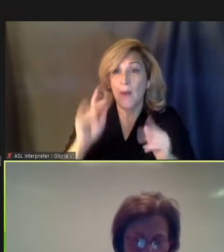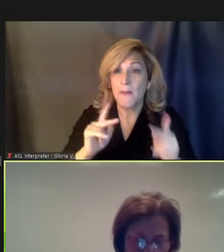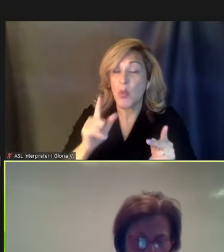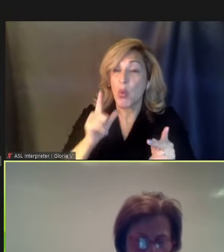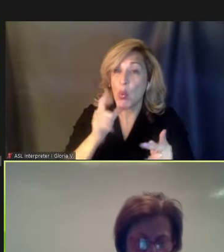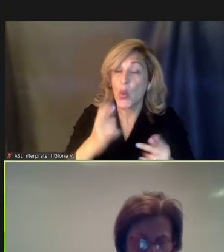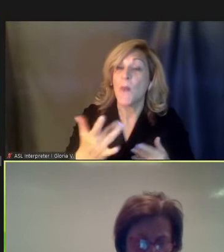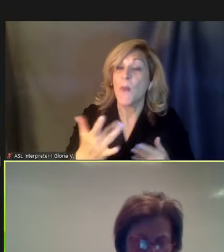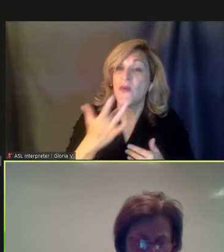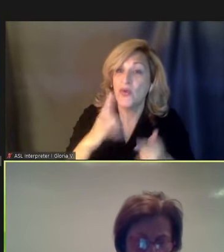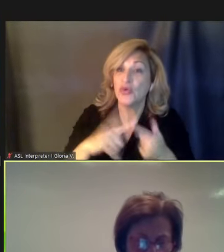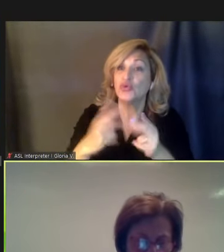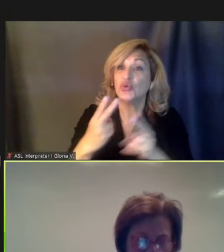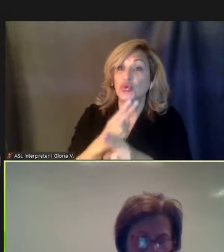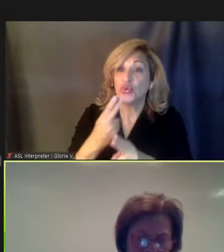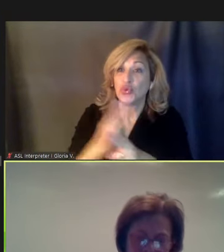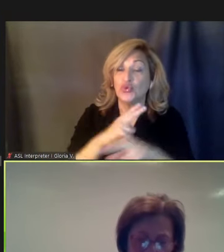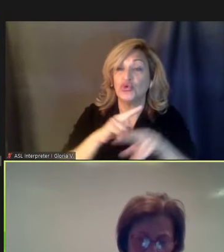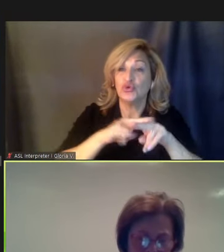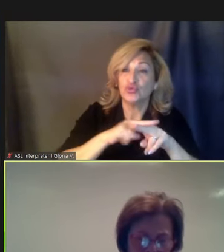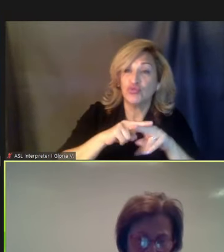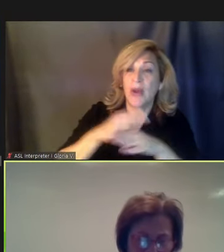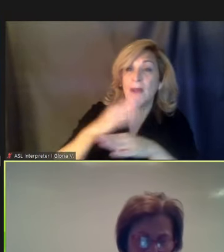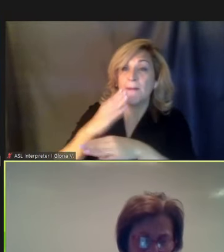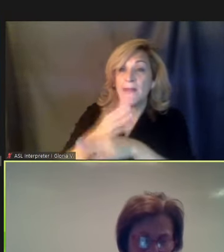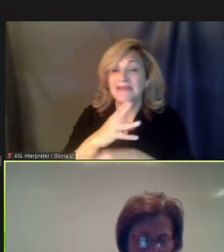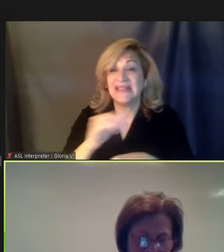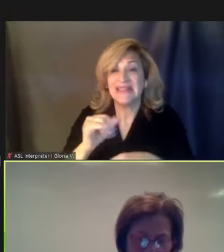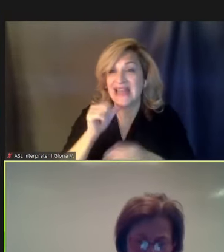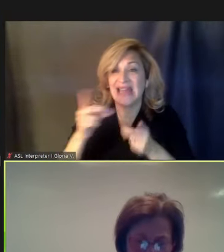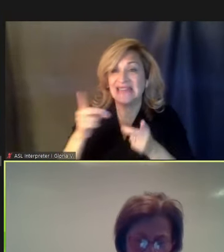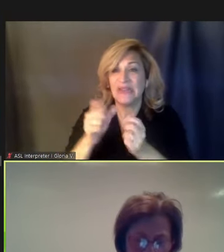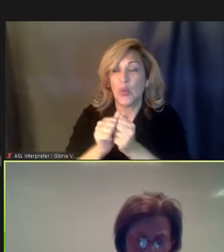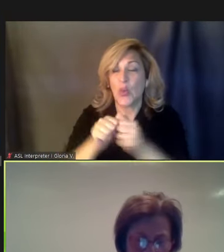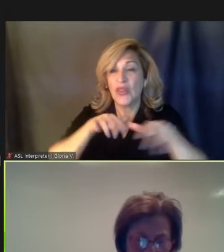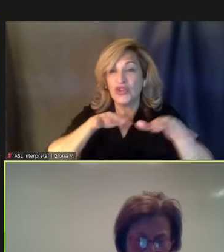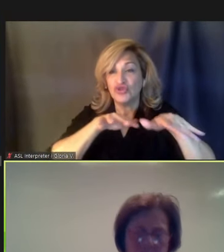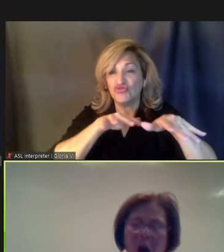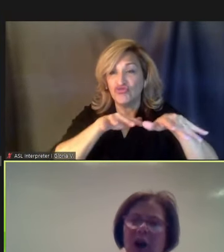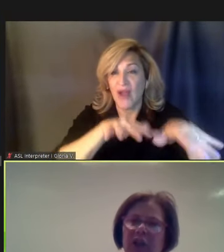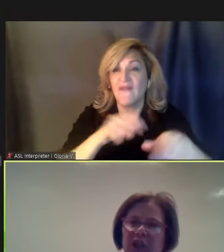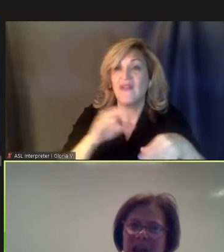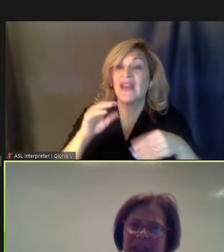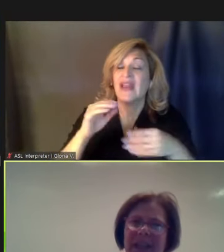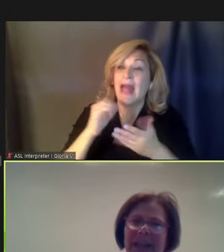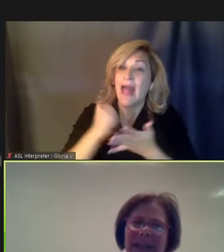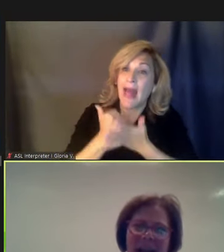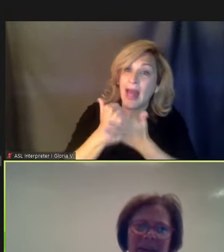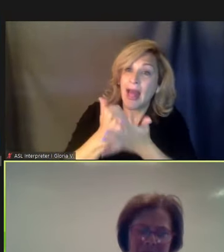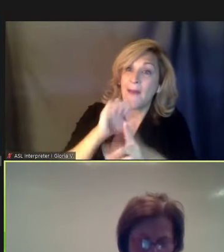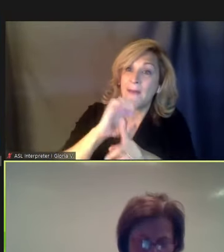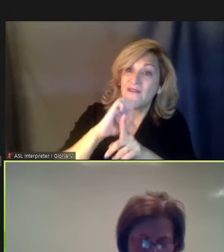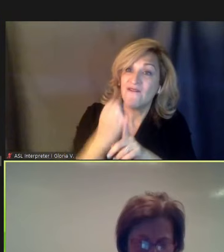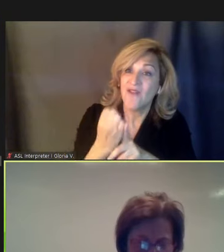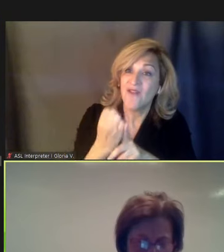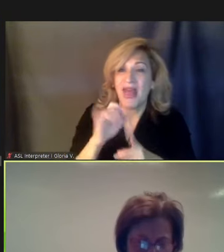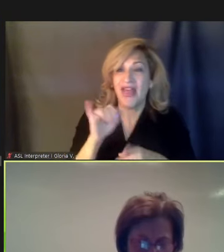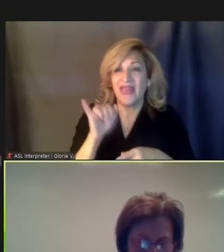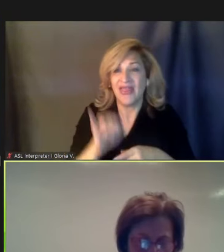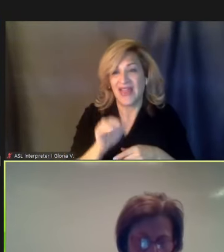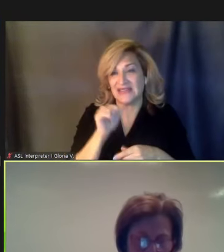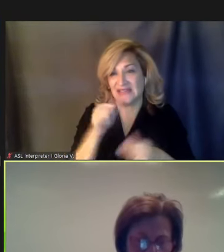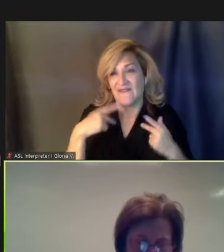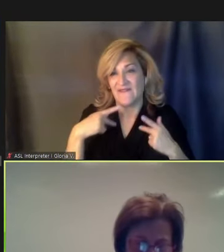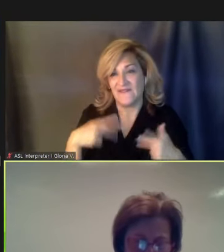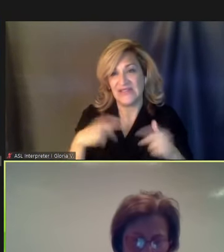prefer to use mass transit and not deal with traffic and help the environment are just not physically able